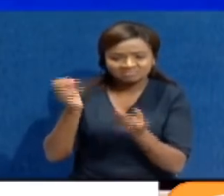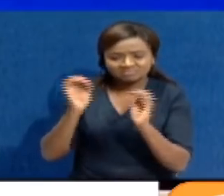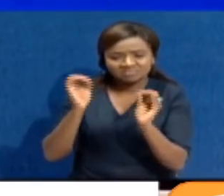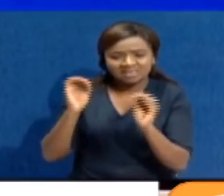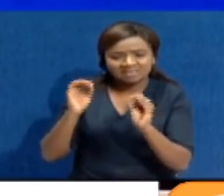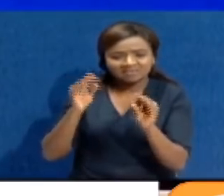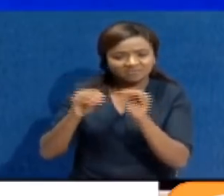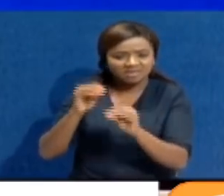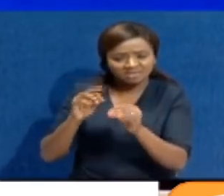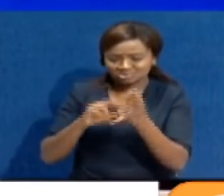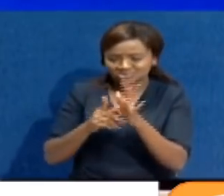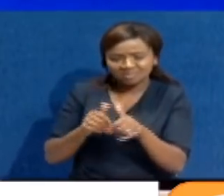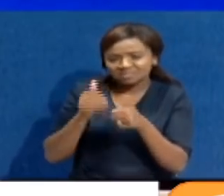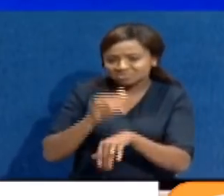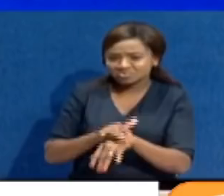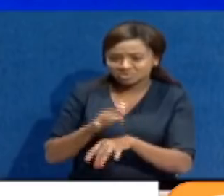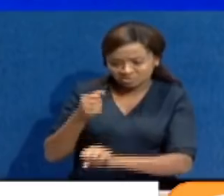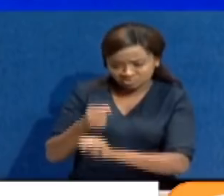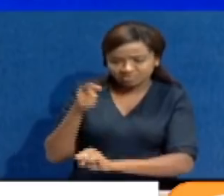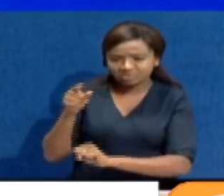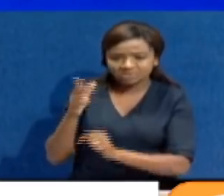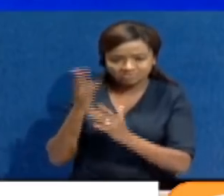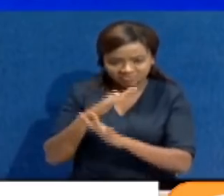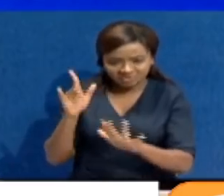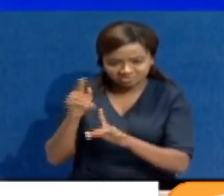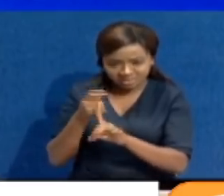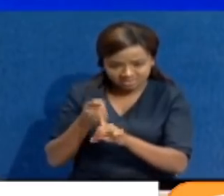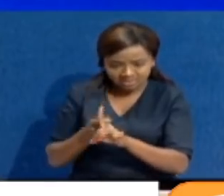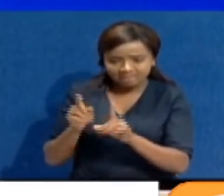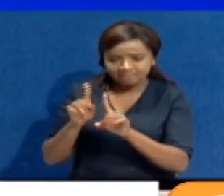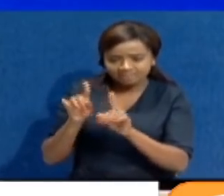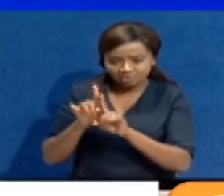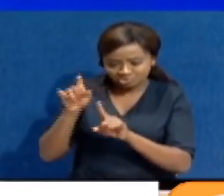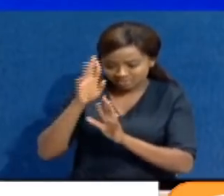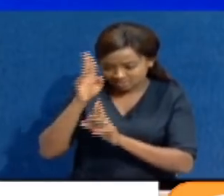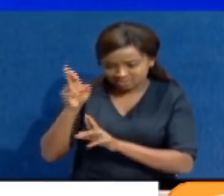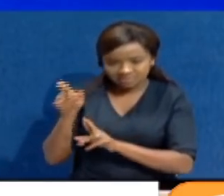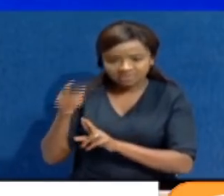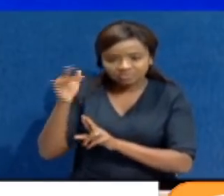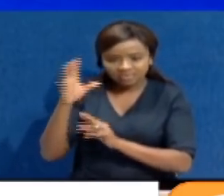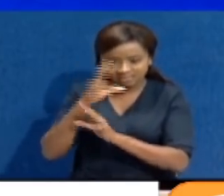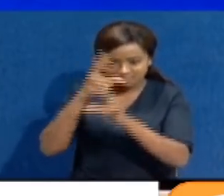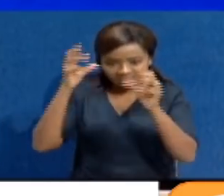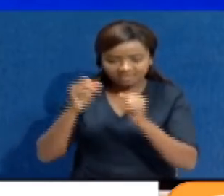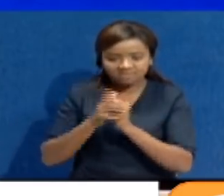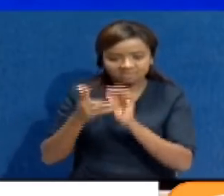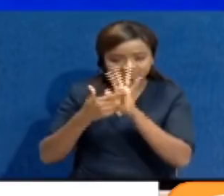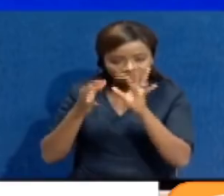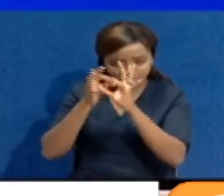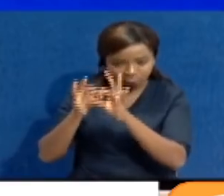to finalize his term. We need to respect him. He's our president. Mm-hmm. He's a symbol of the national